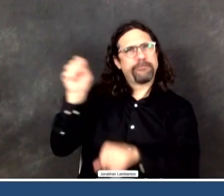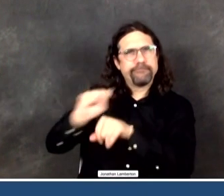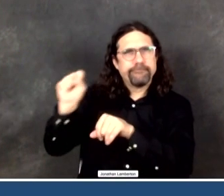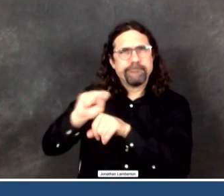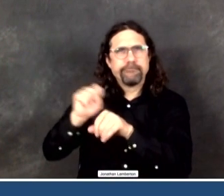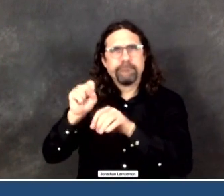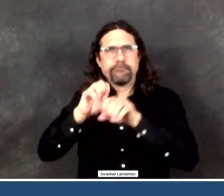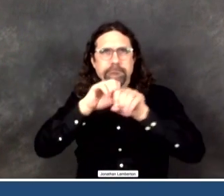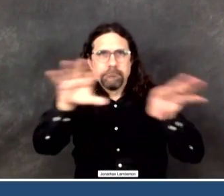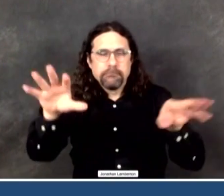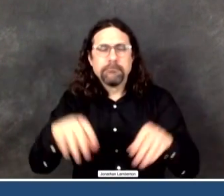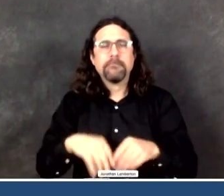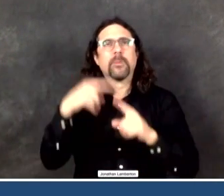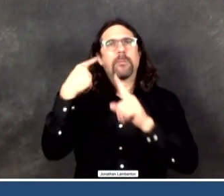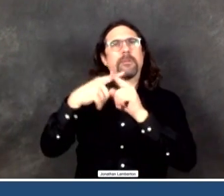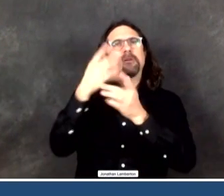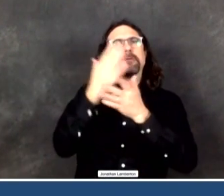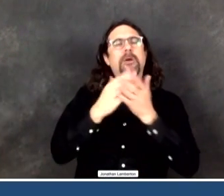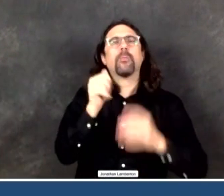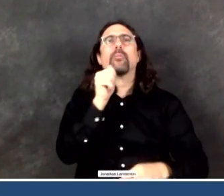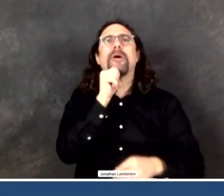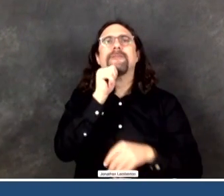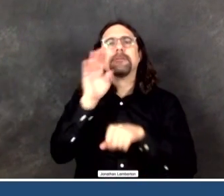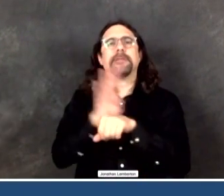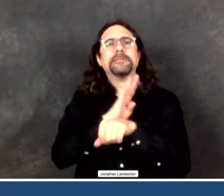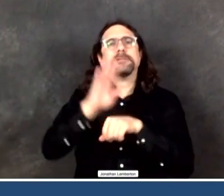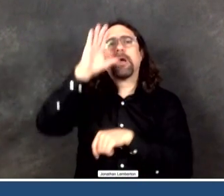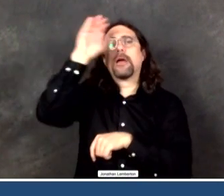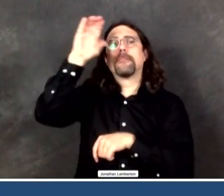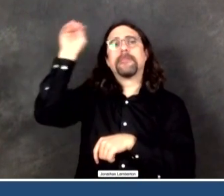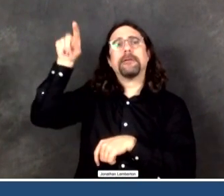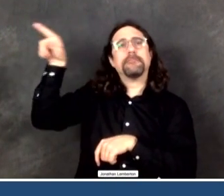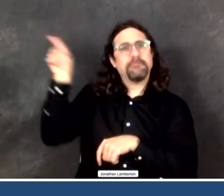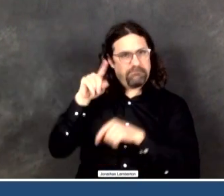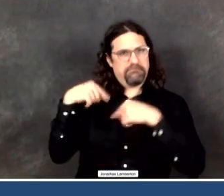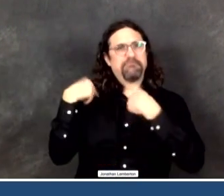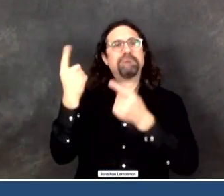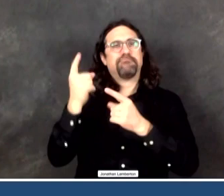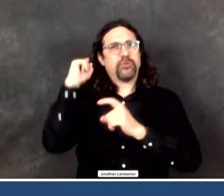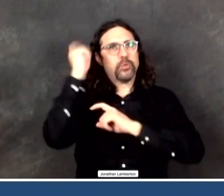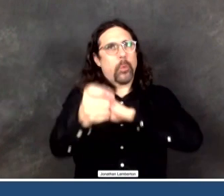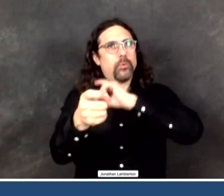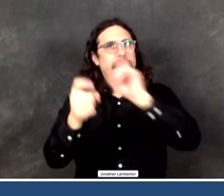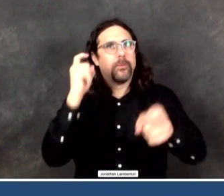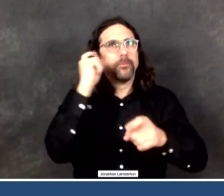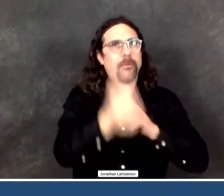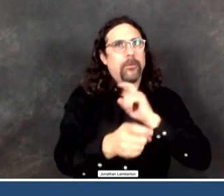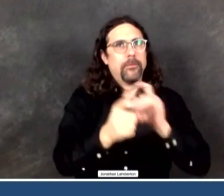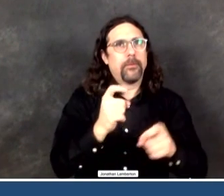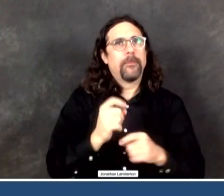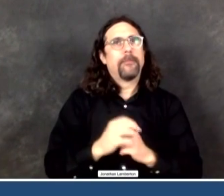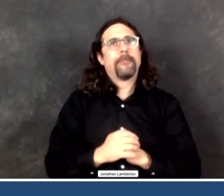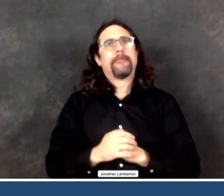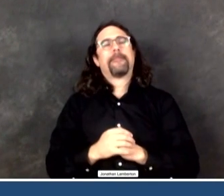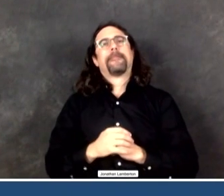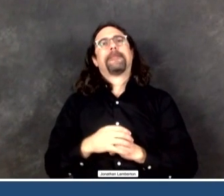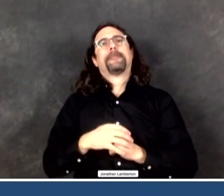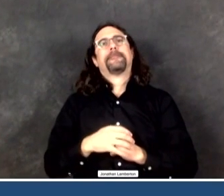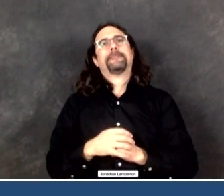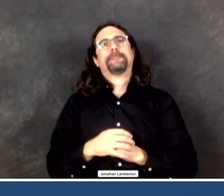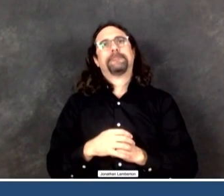devices distributed on a very fast pace. We already can say that